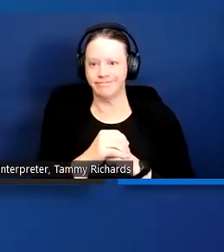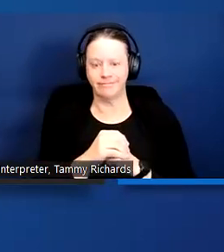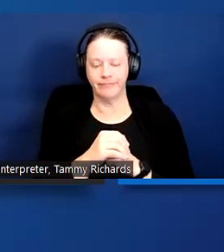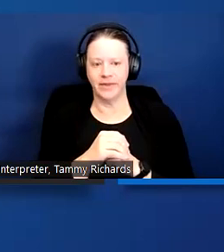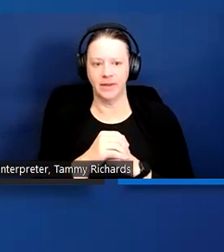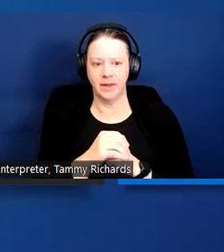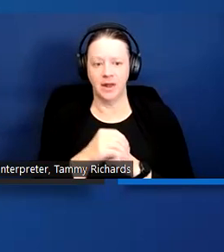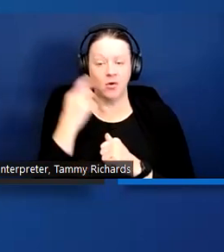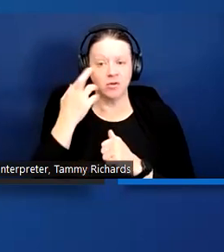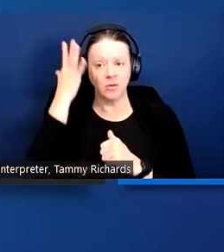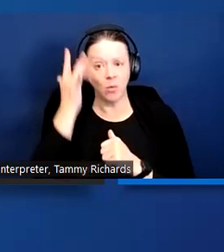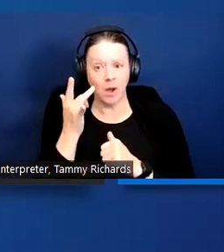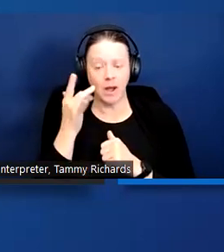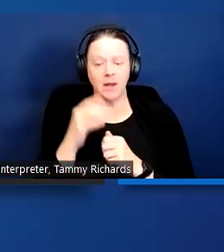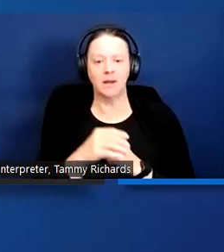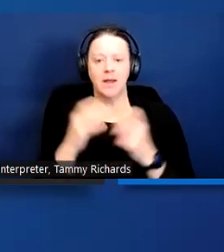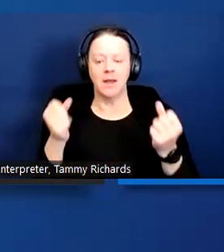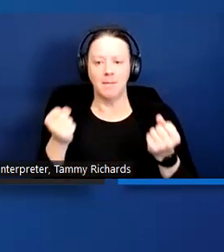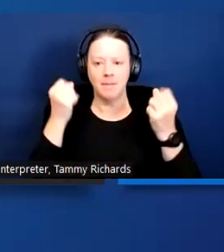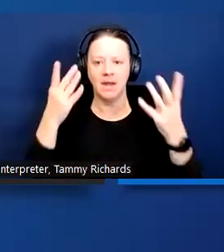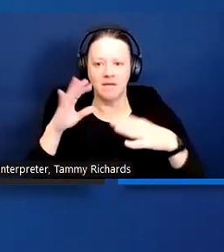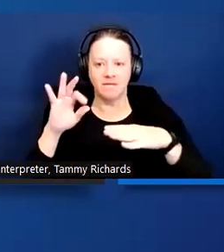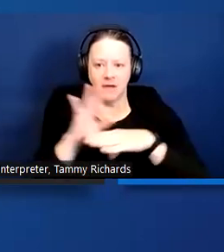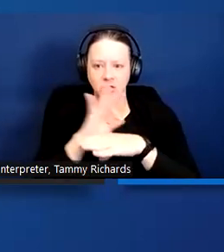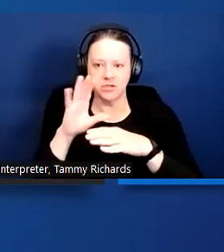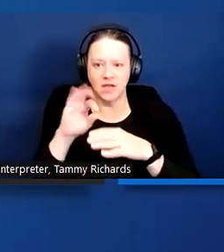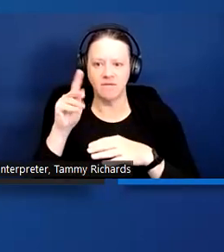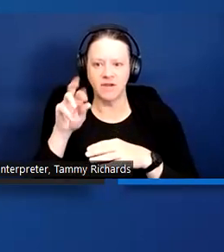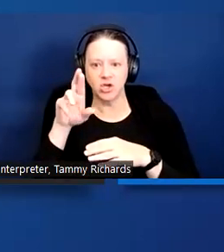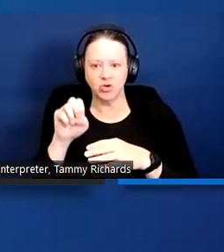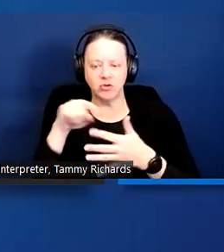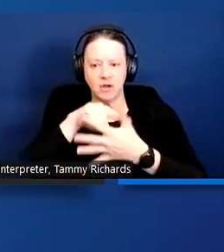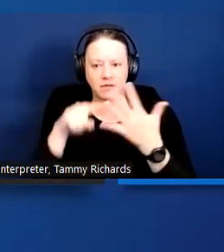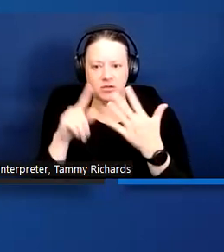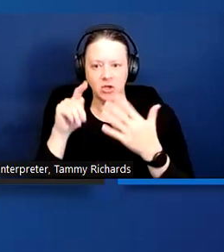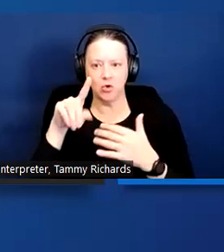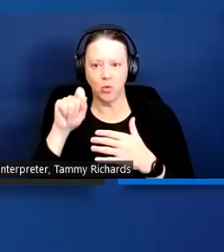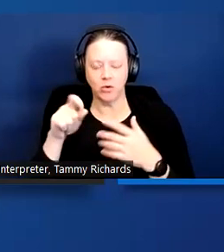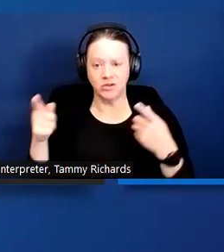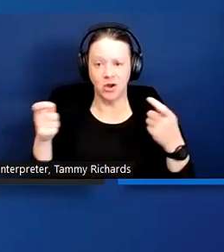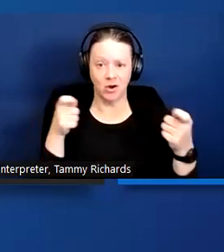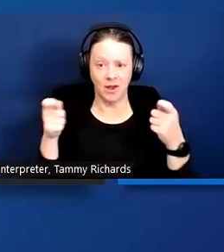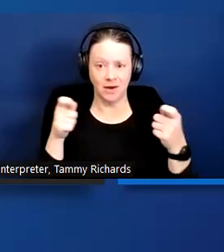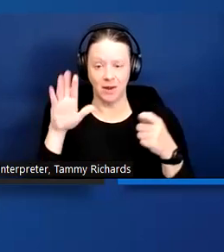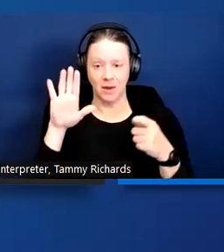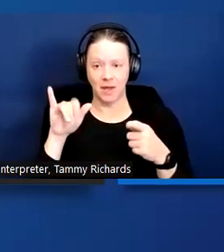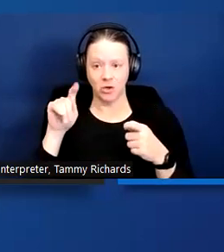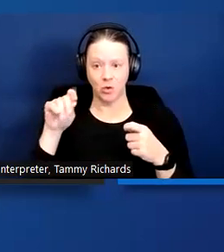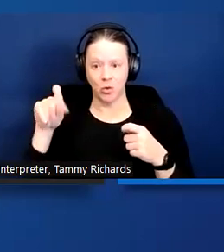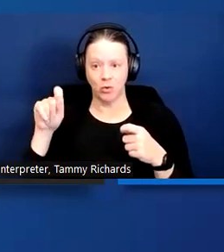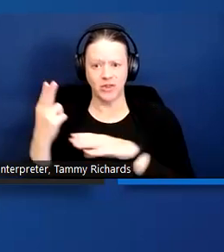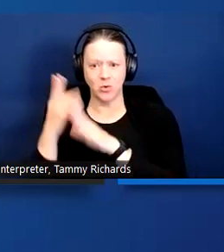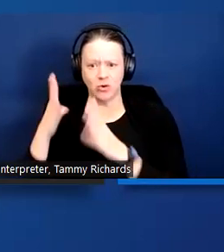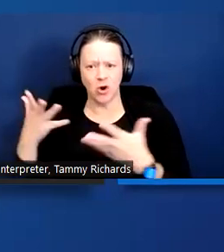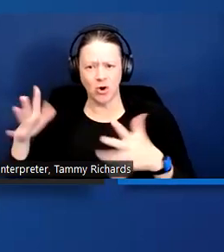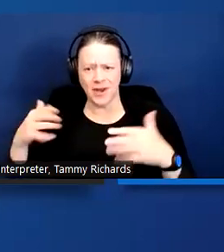Effectively, the reason for that is because many of the functions and features of these tools are handled by tools that the user already